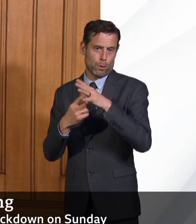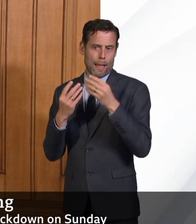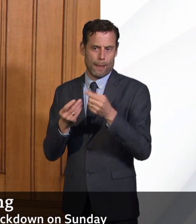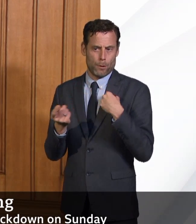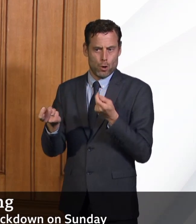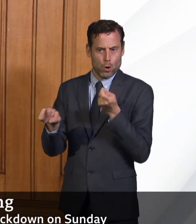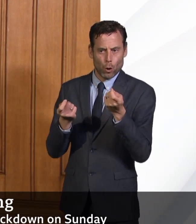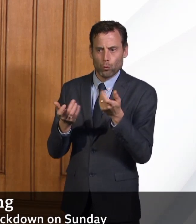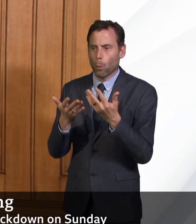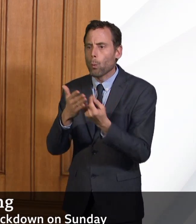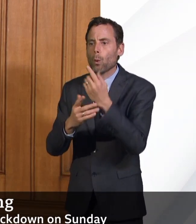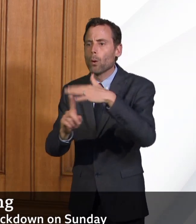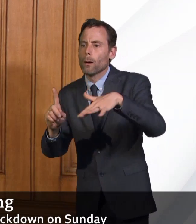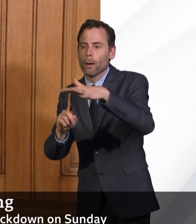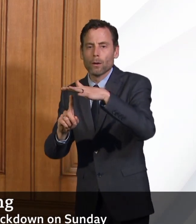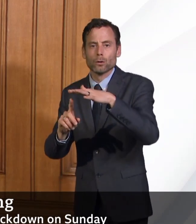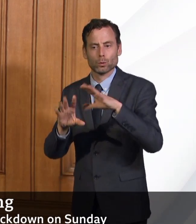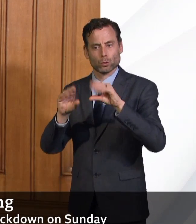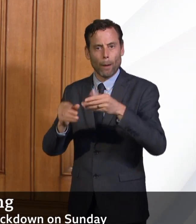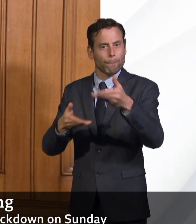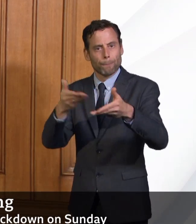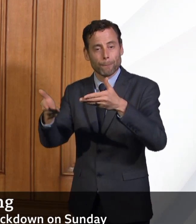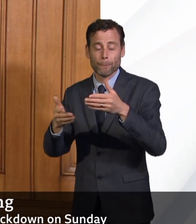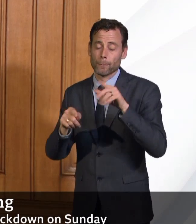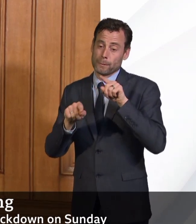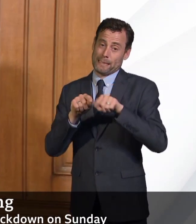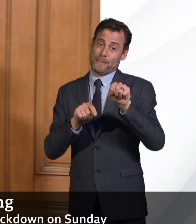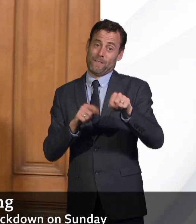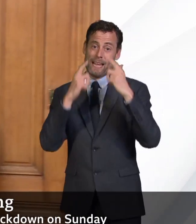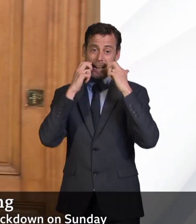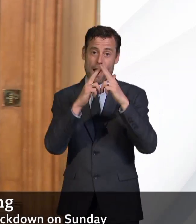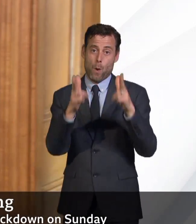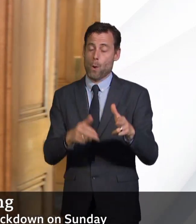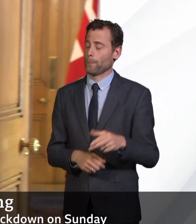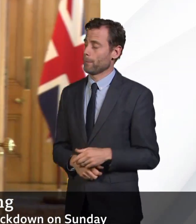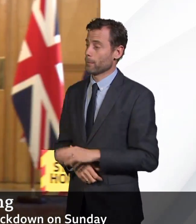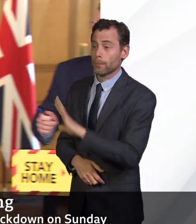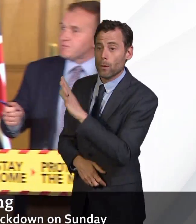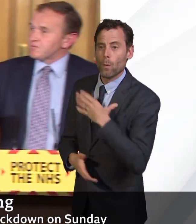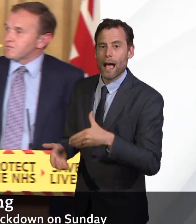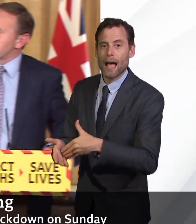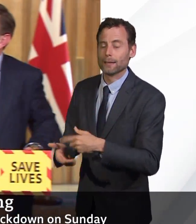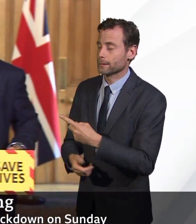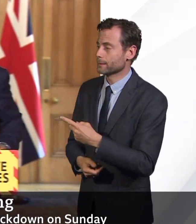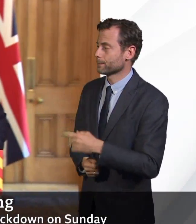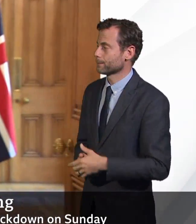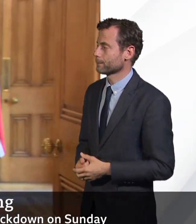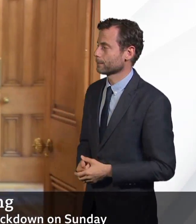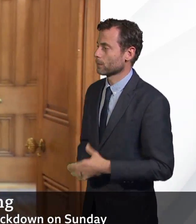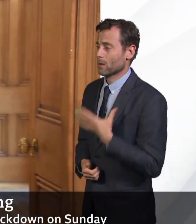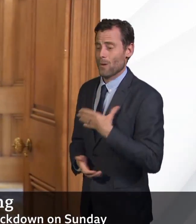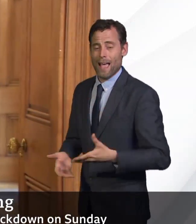managing outbreaks and preventing outbreaks in care homes. Sean, are you having that? Quite a... If I can just follow